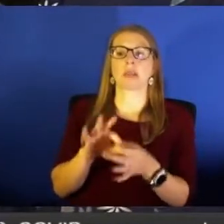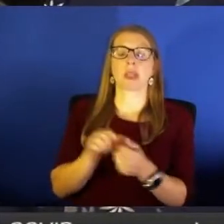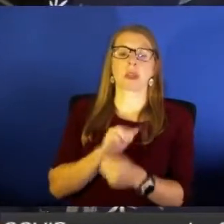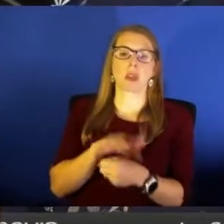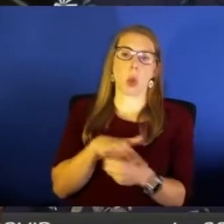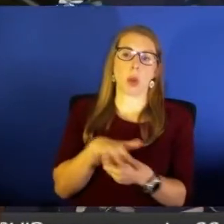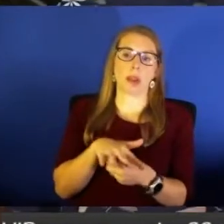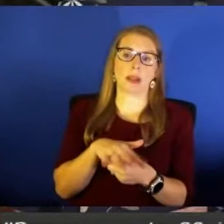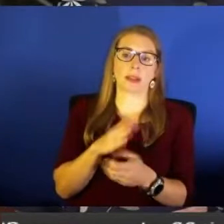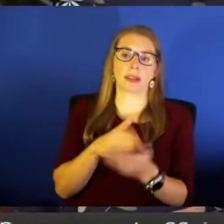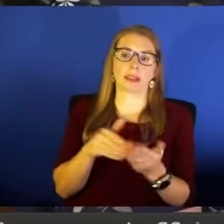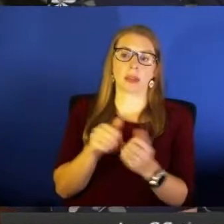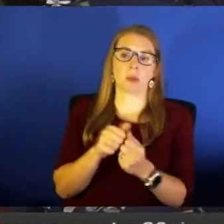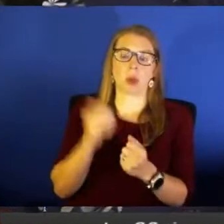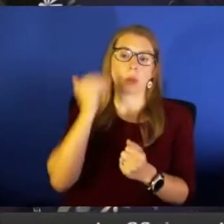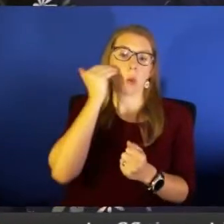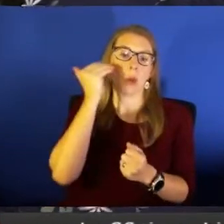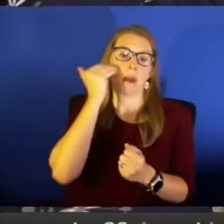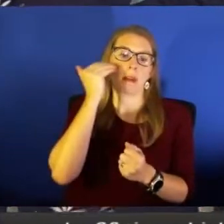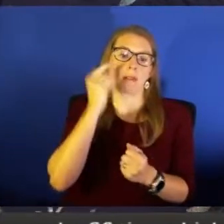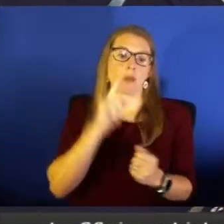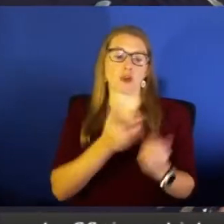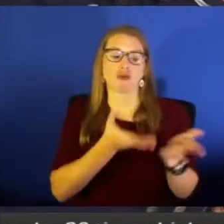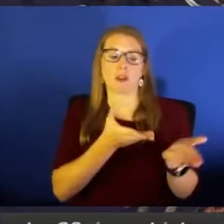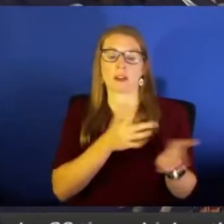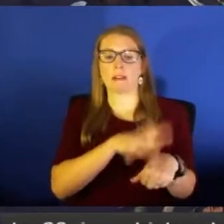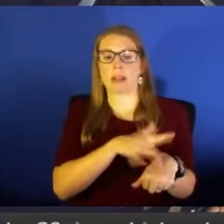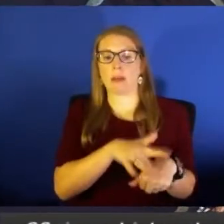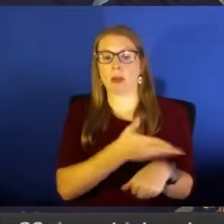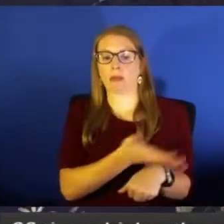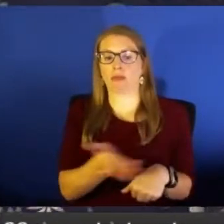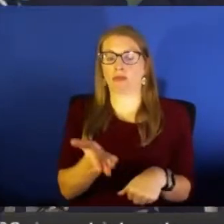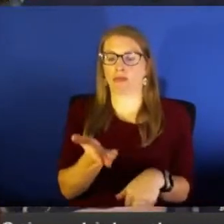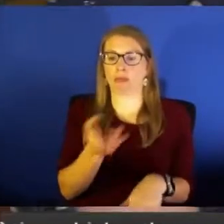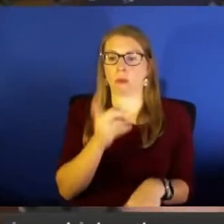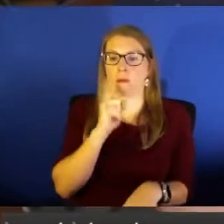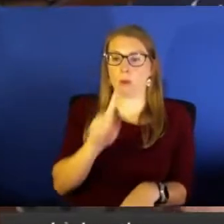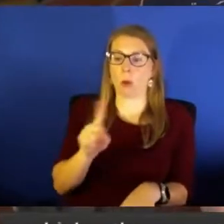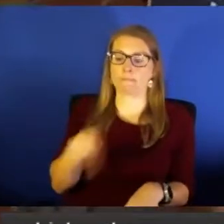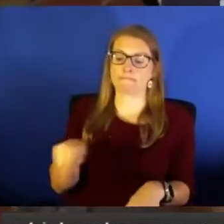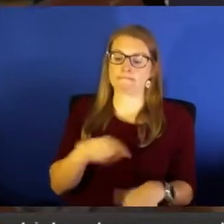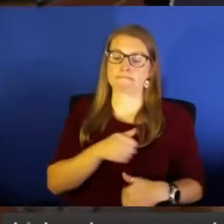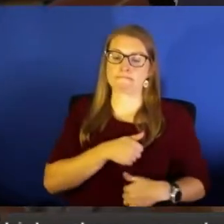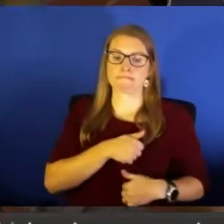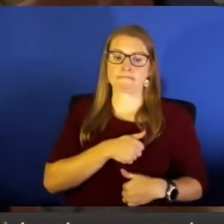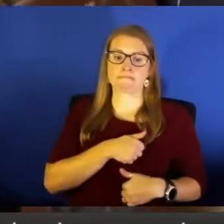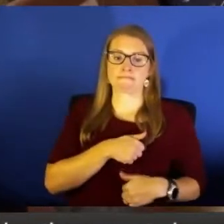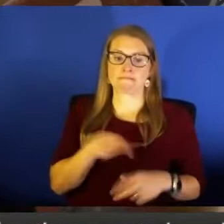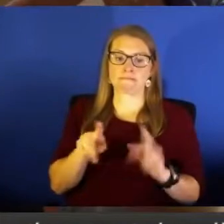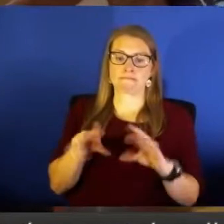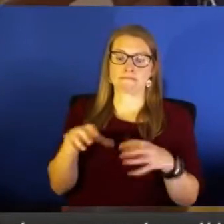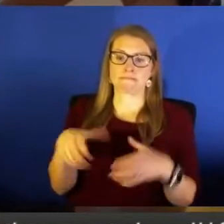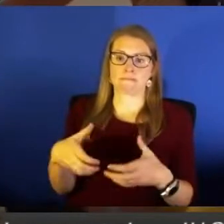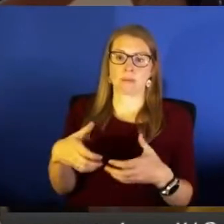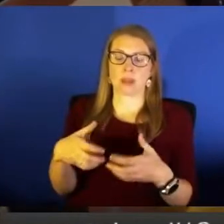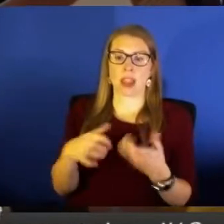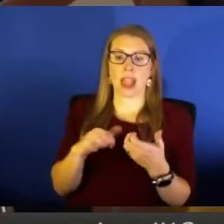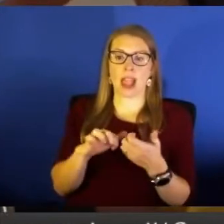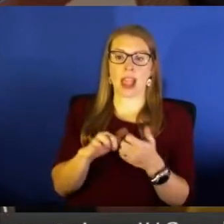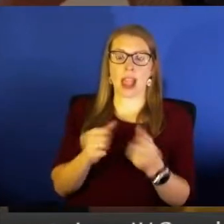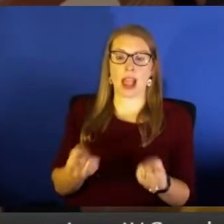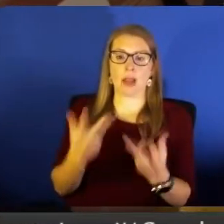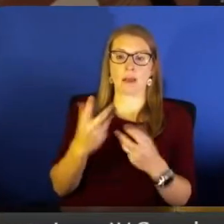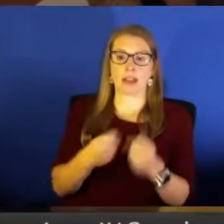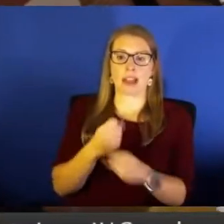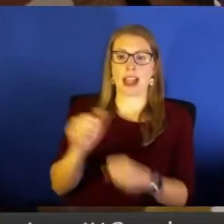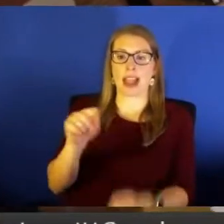to do with awareness of the services that are out there for our veteran population. And how long have you been in service? I was active duty for